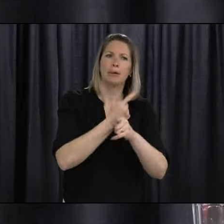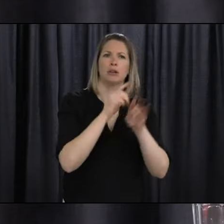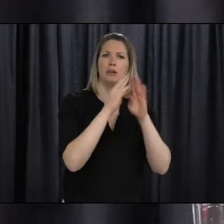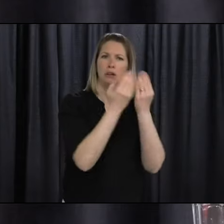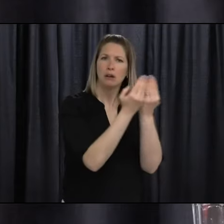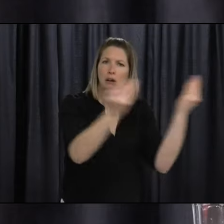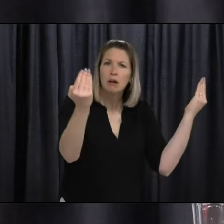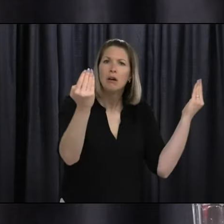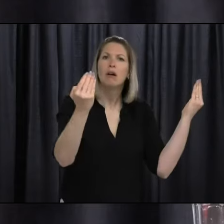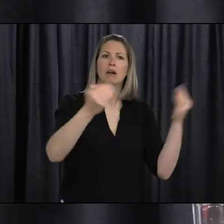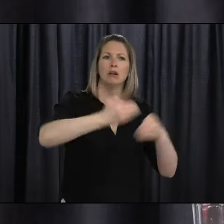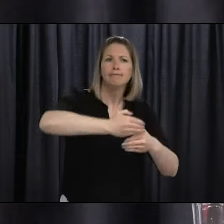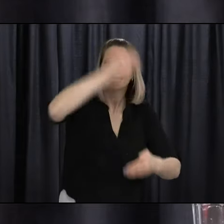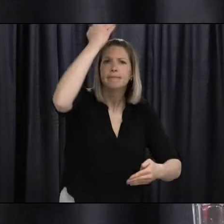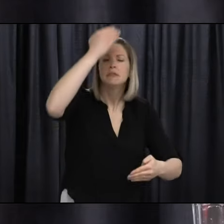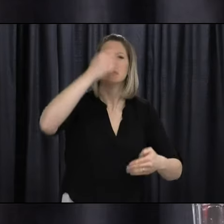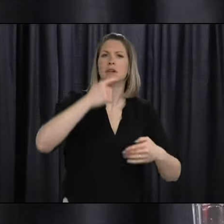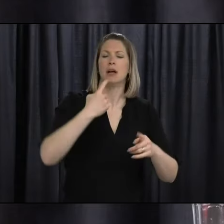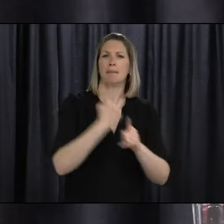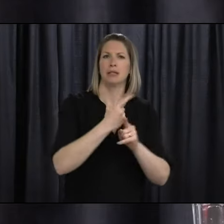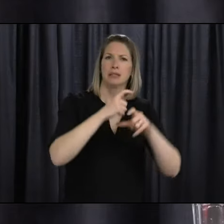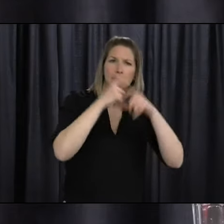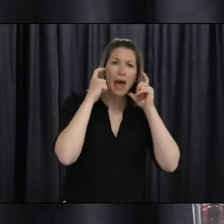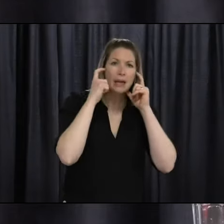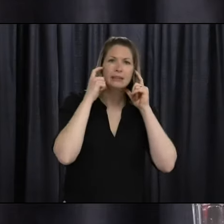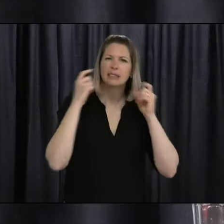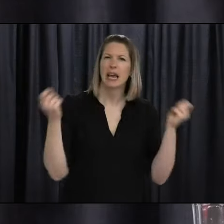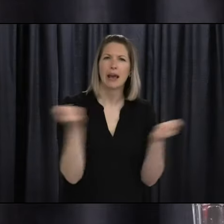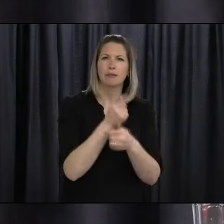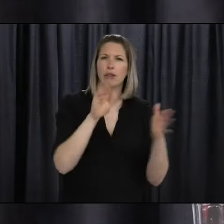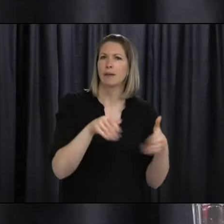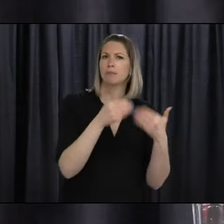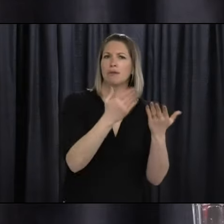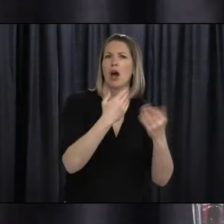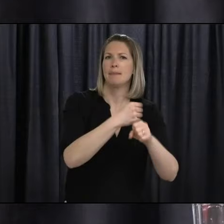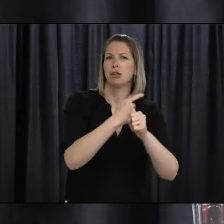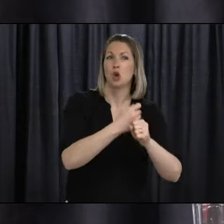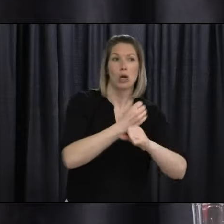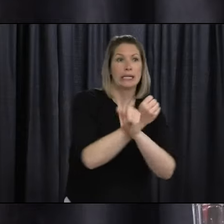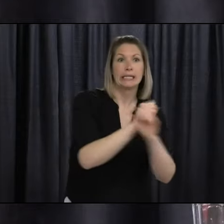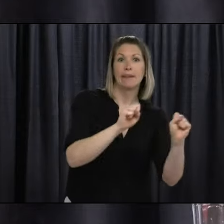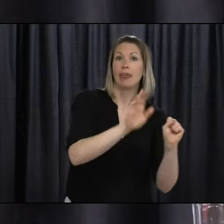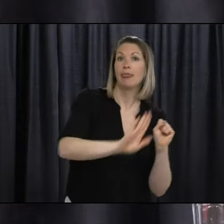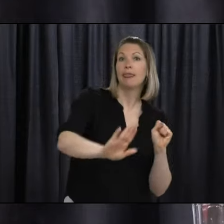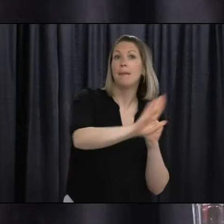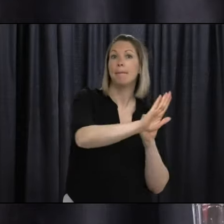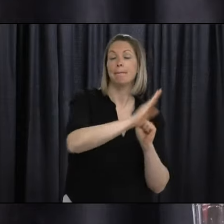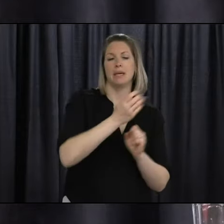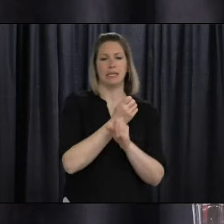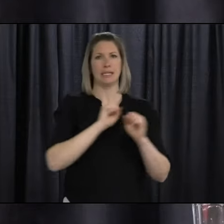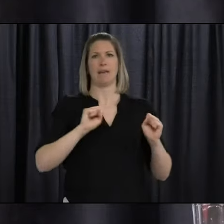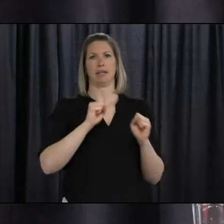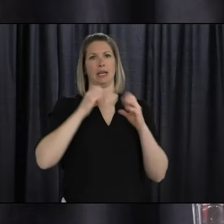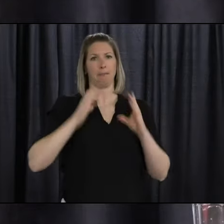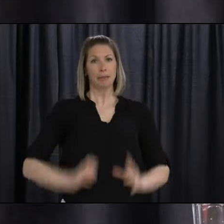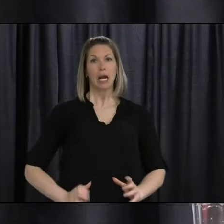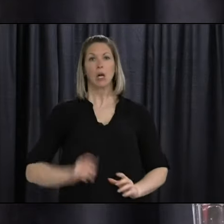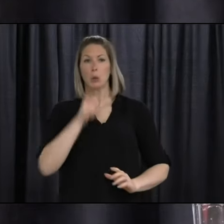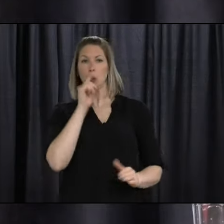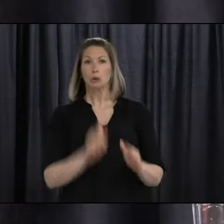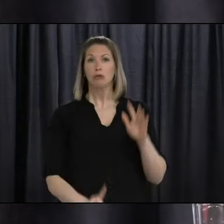been a significant reduction in emergency room visits. I don't know that I'd be able to be in a position to confirm what you're saying, that people with